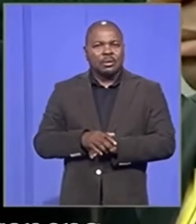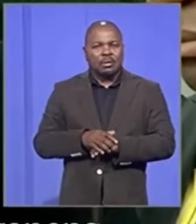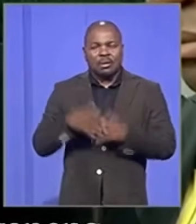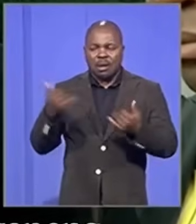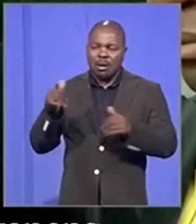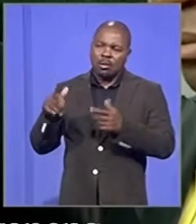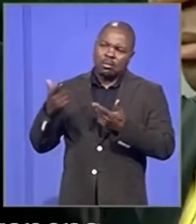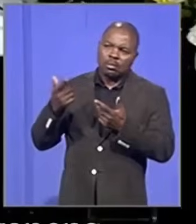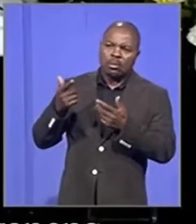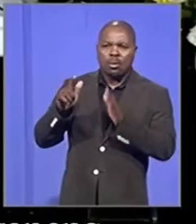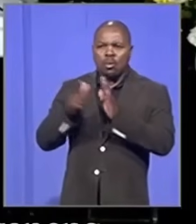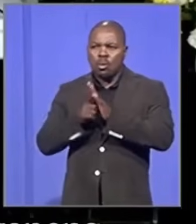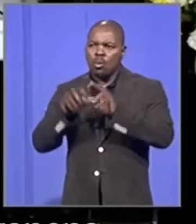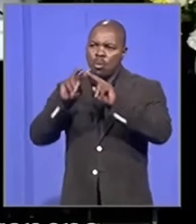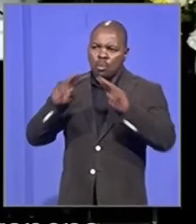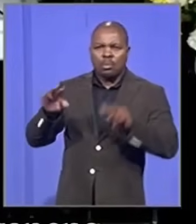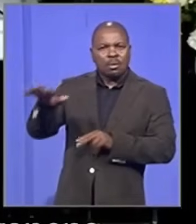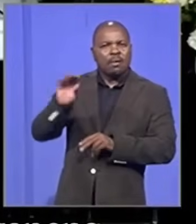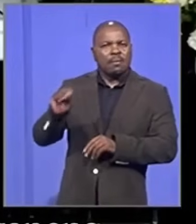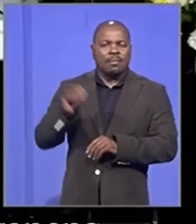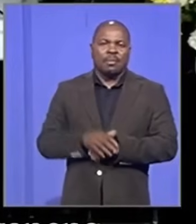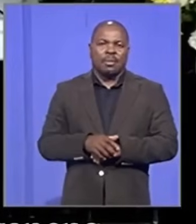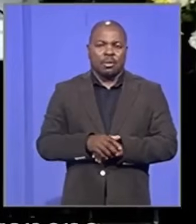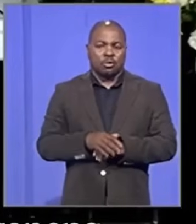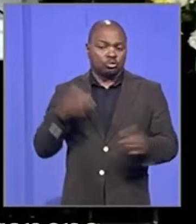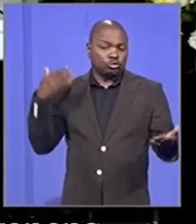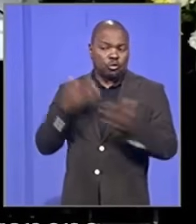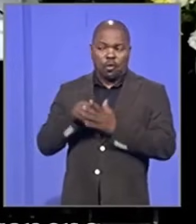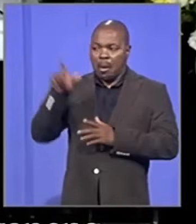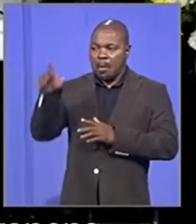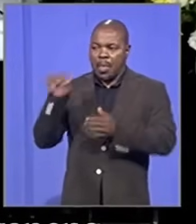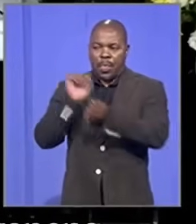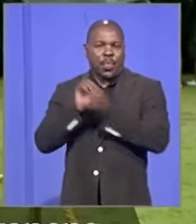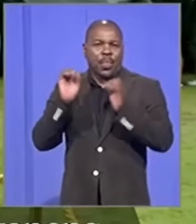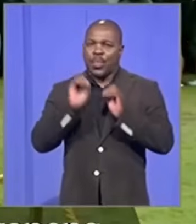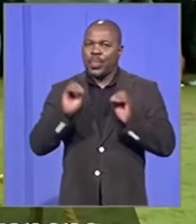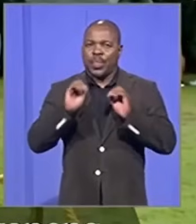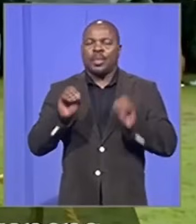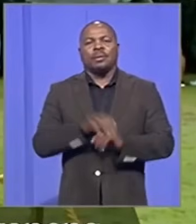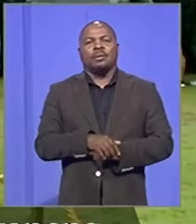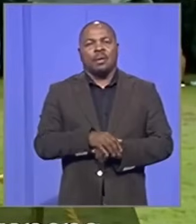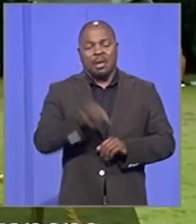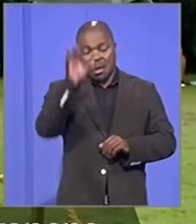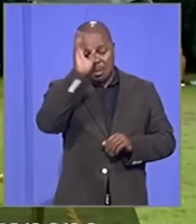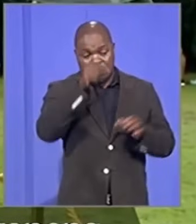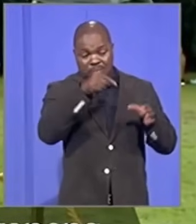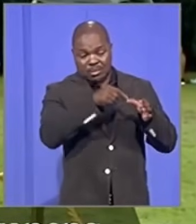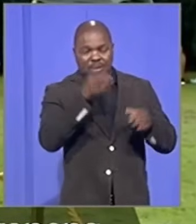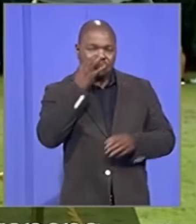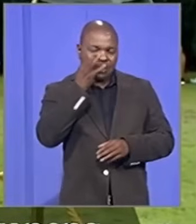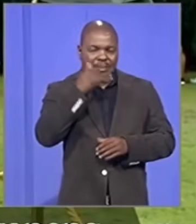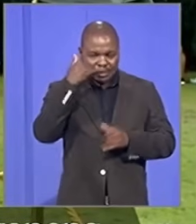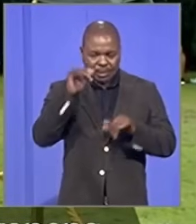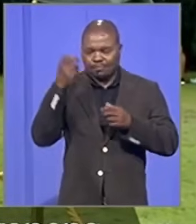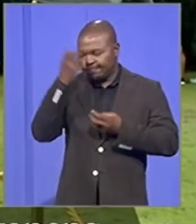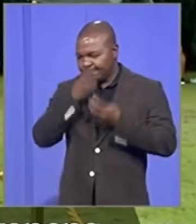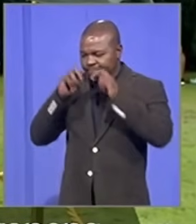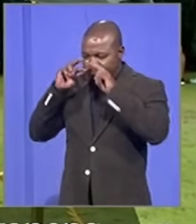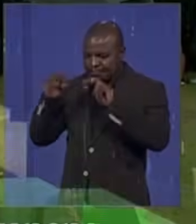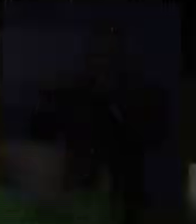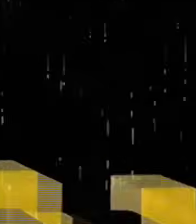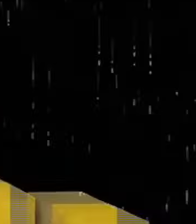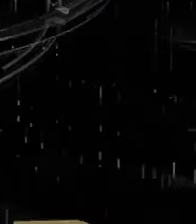and order in the area. Mo nakong ye ga go yo a golegile go tiragalong ye maphodisa a re a sa tsene fase ka